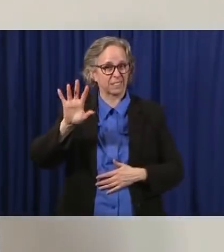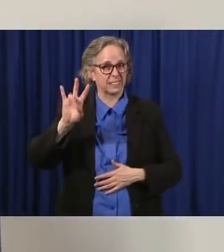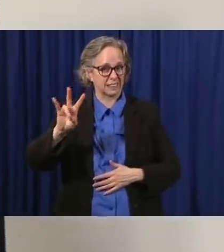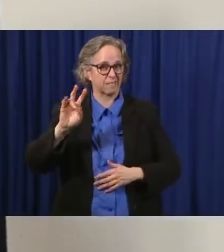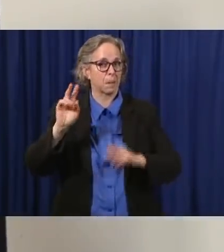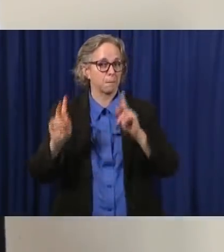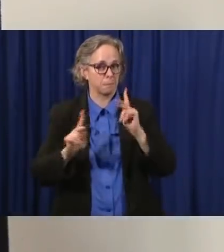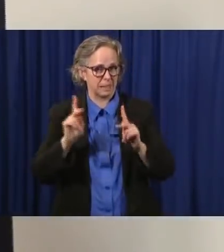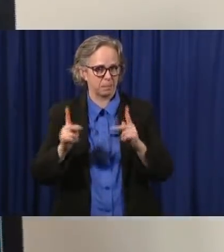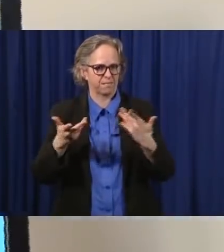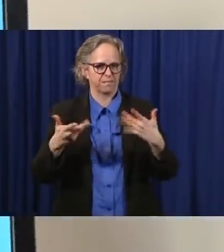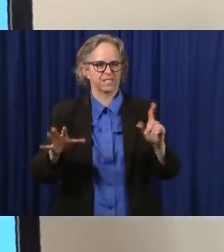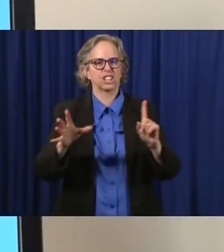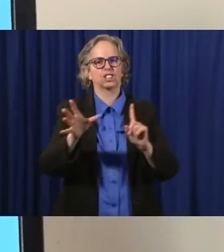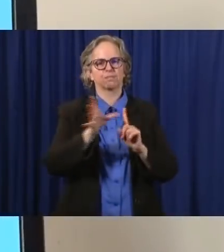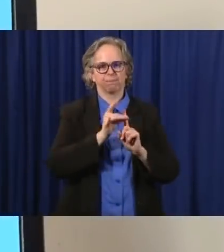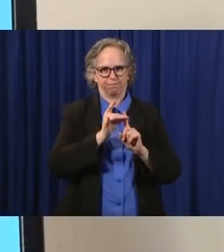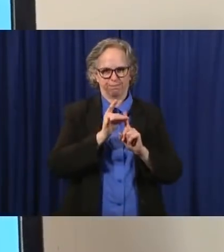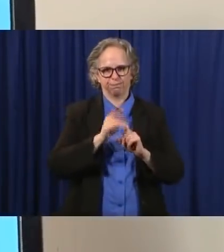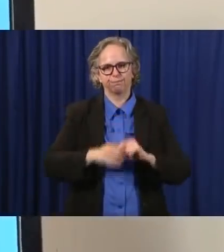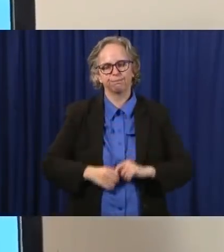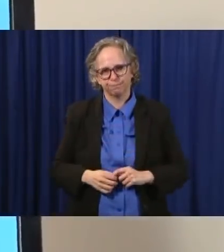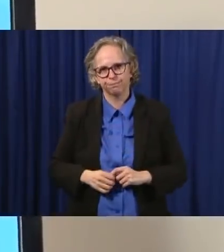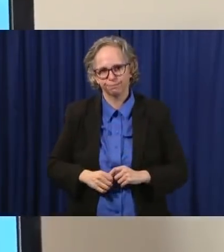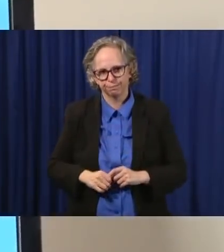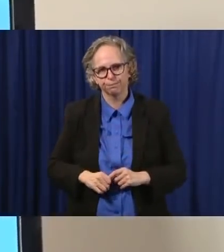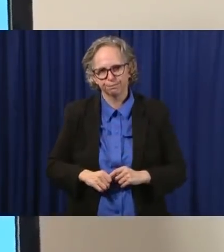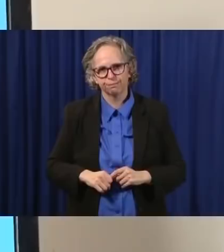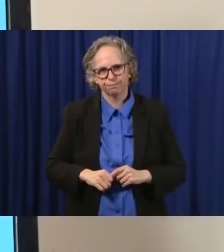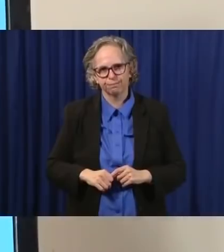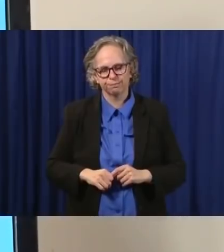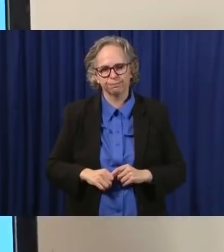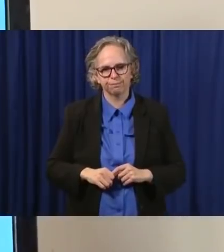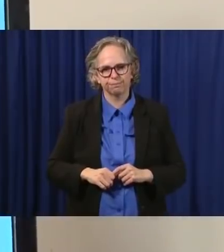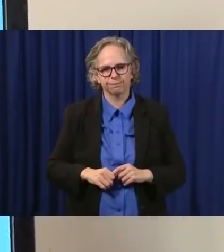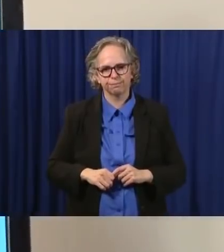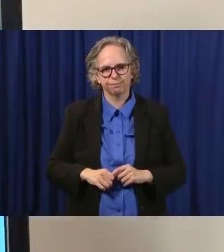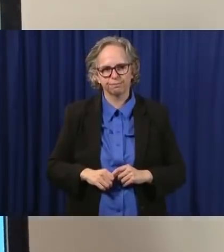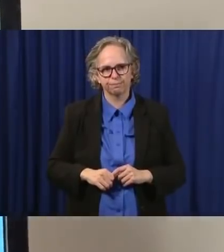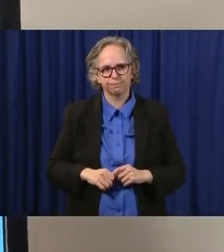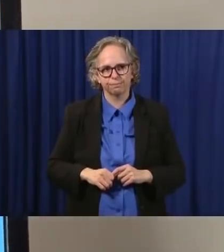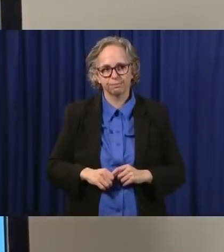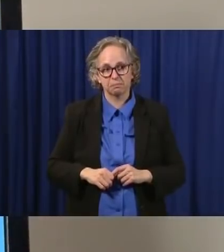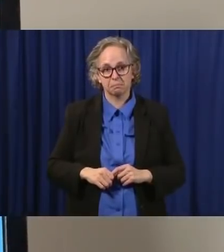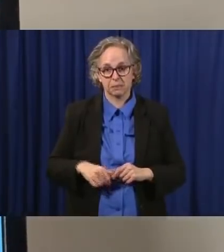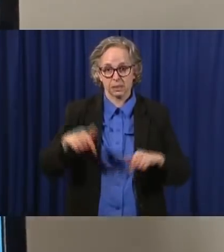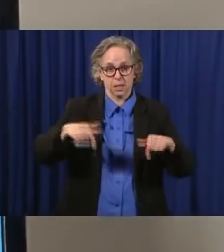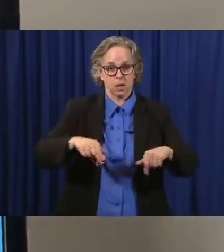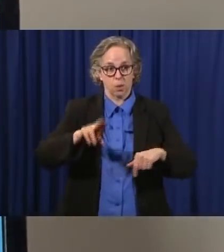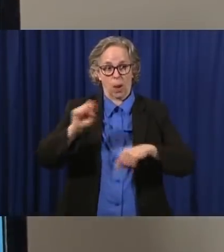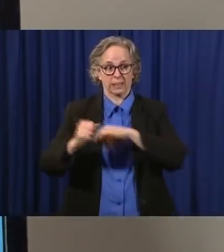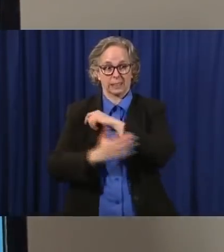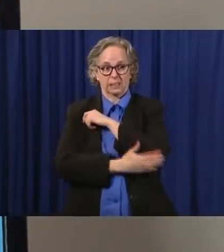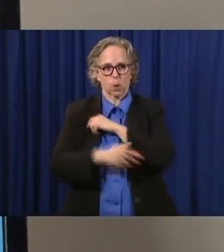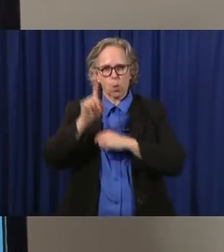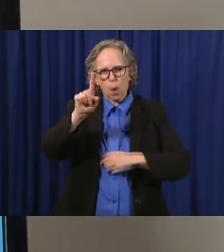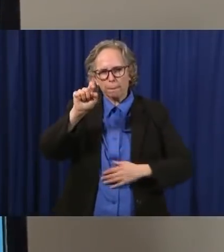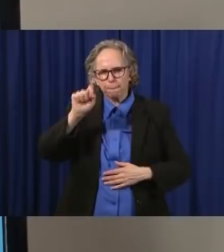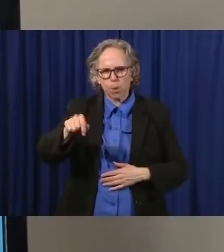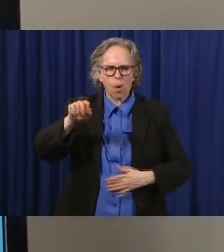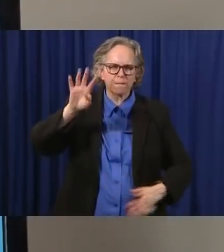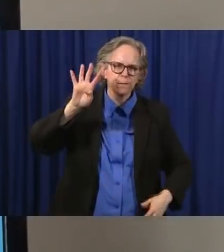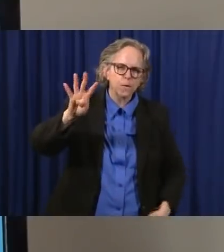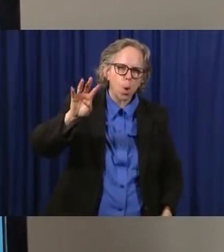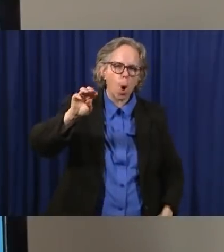26,357 reported cases in the state of Ohio. Overall in the U.S., we actually have 1.4